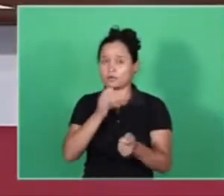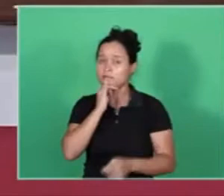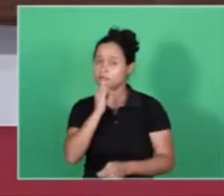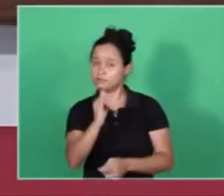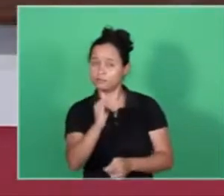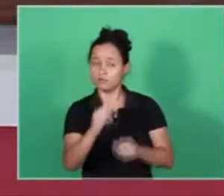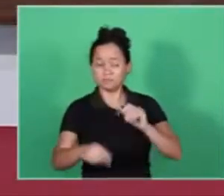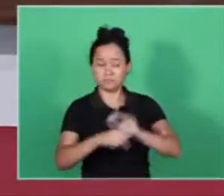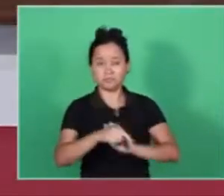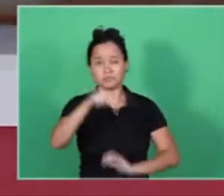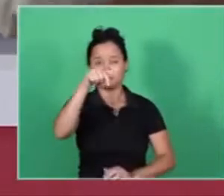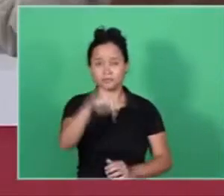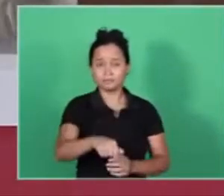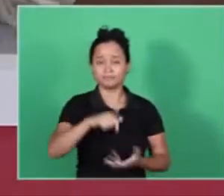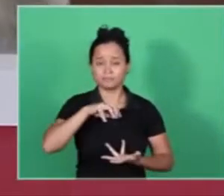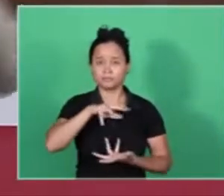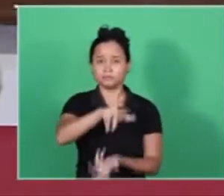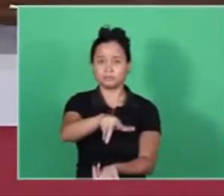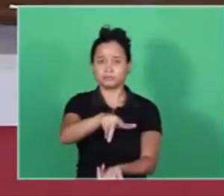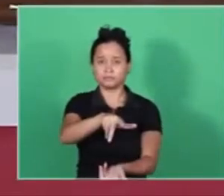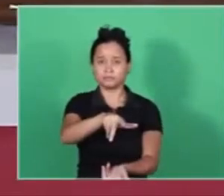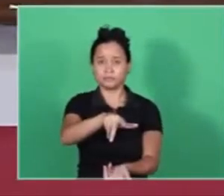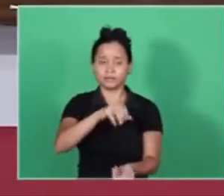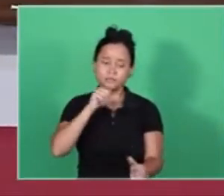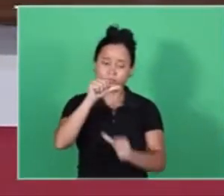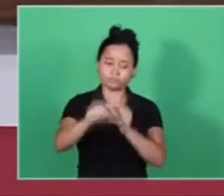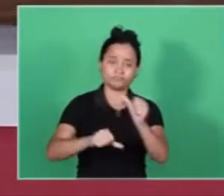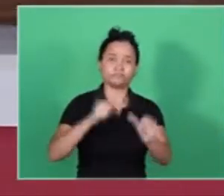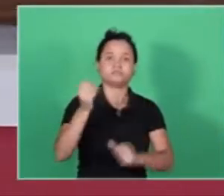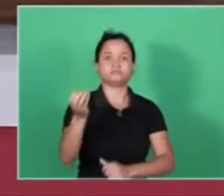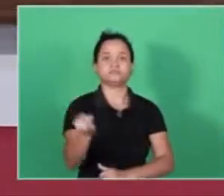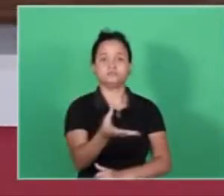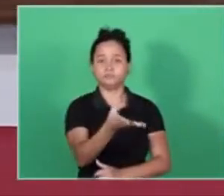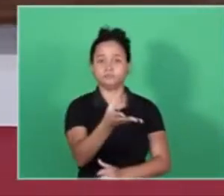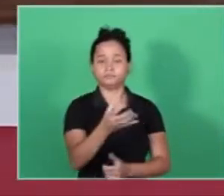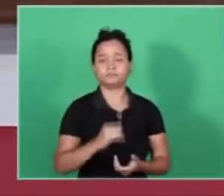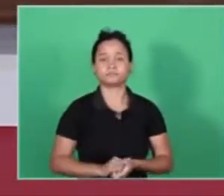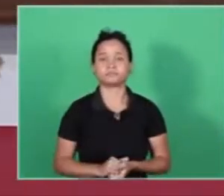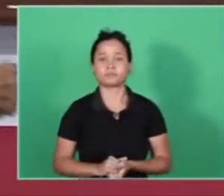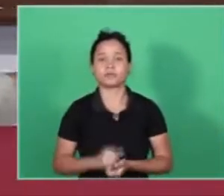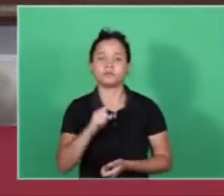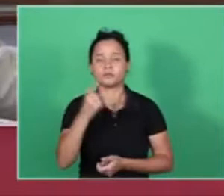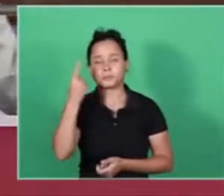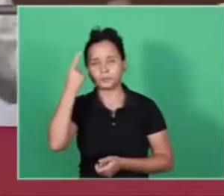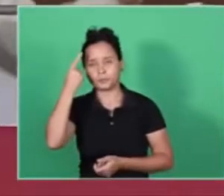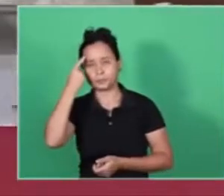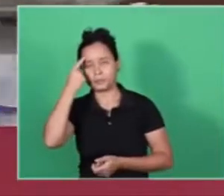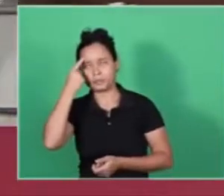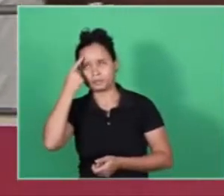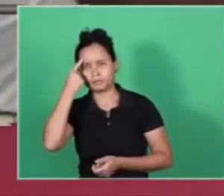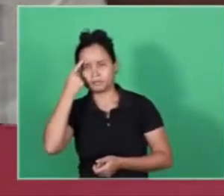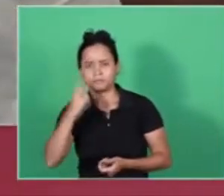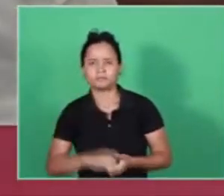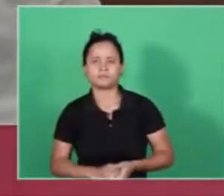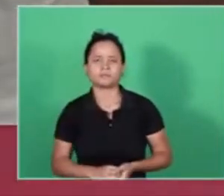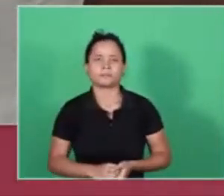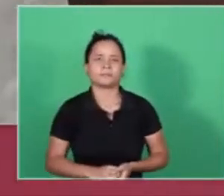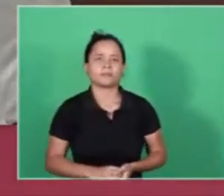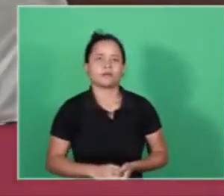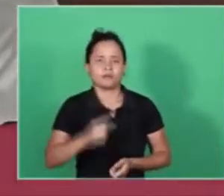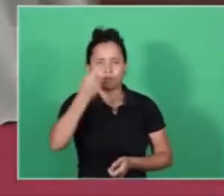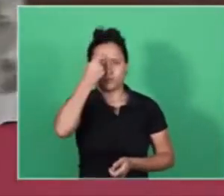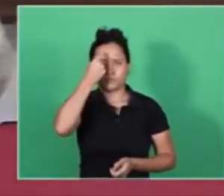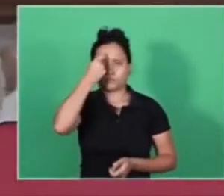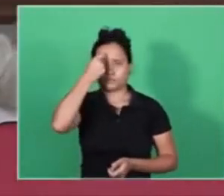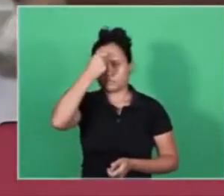Everything that's done here stays here. It changes. So if you can have an idea, when your